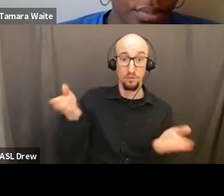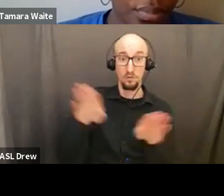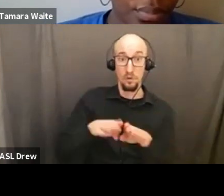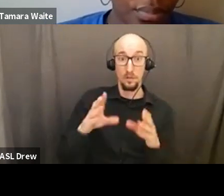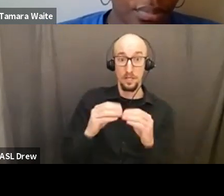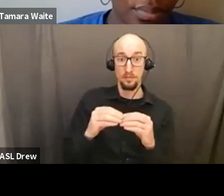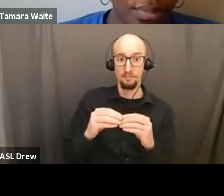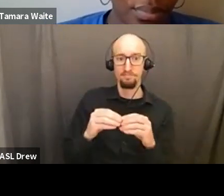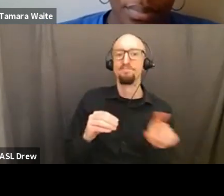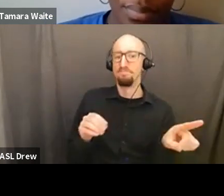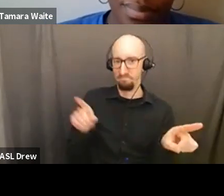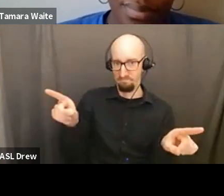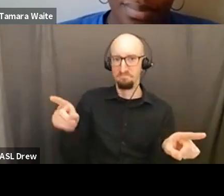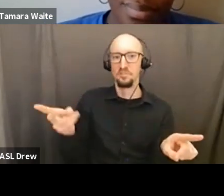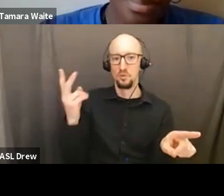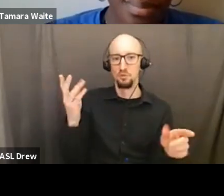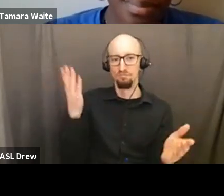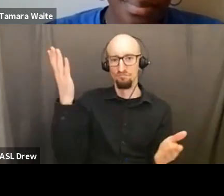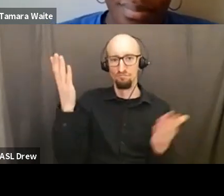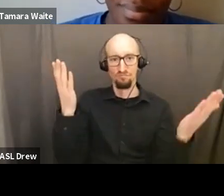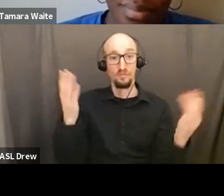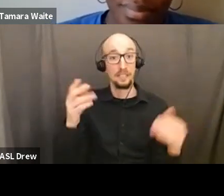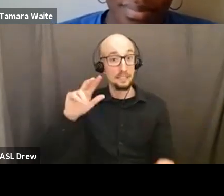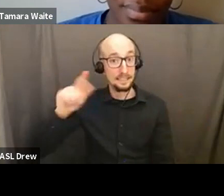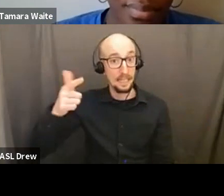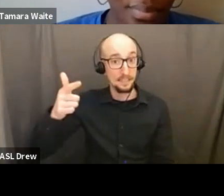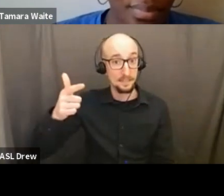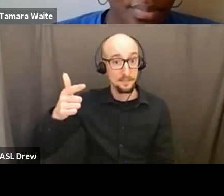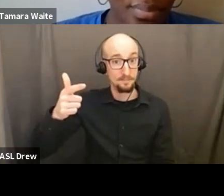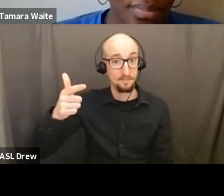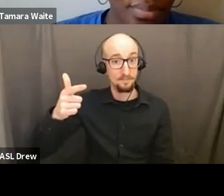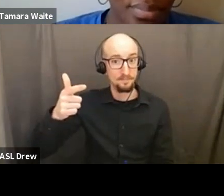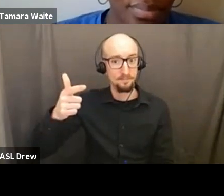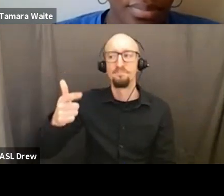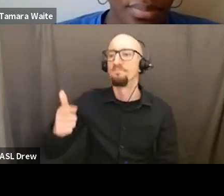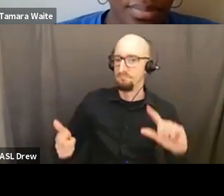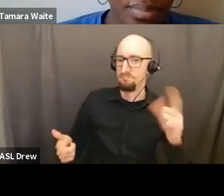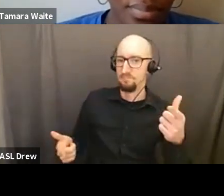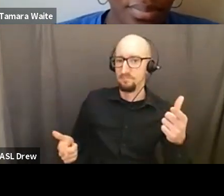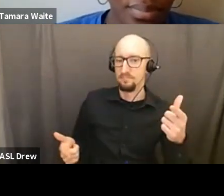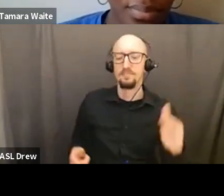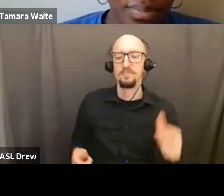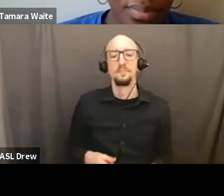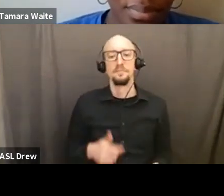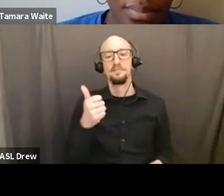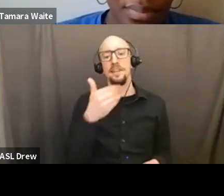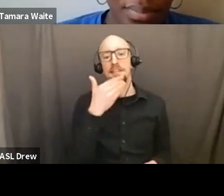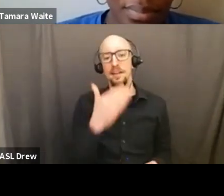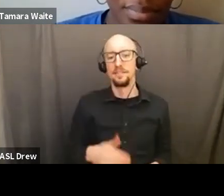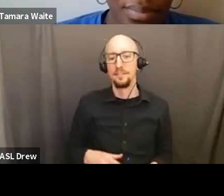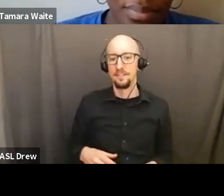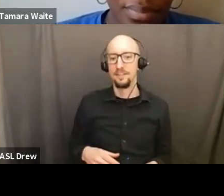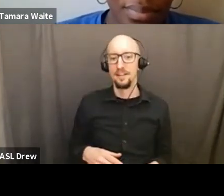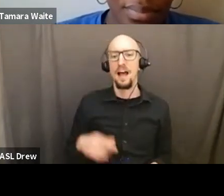So moved. I move. Thank you. A second? I second. Thank you. So I believe that was